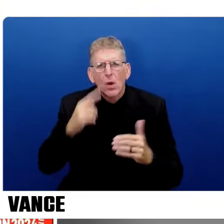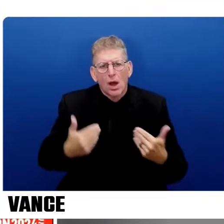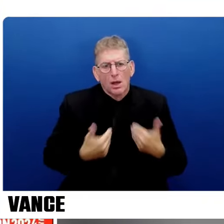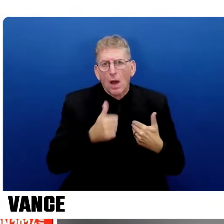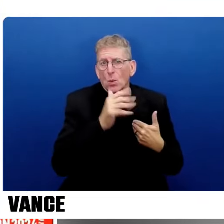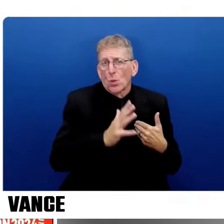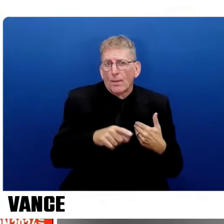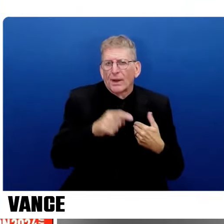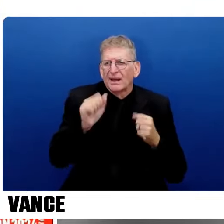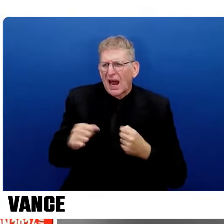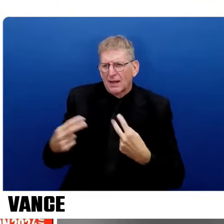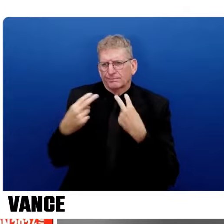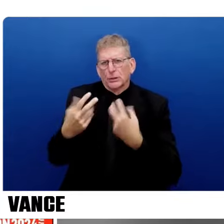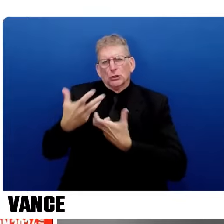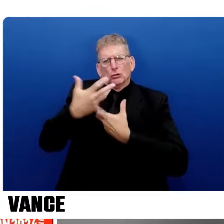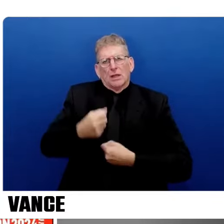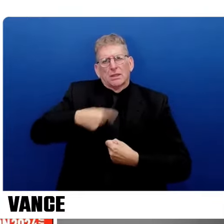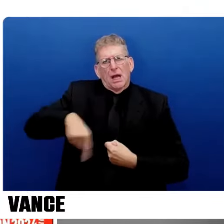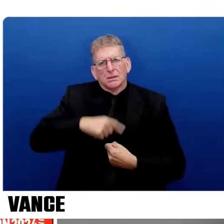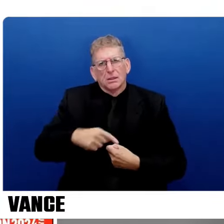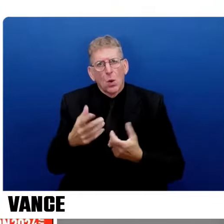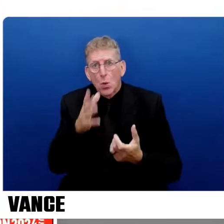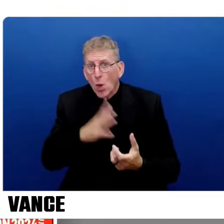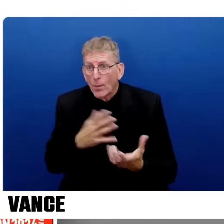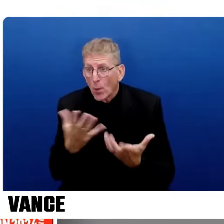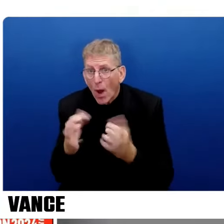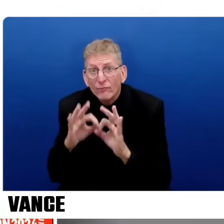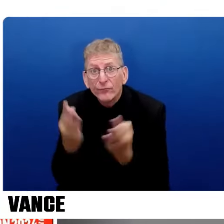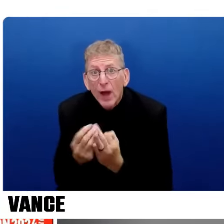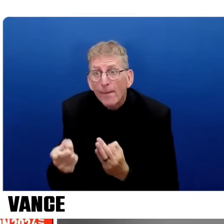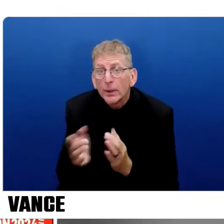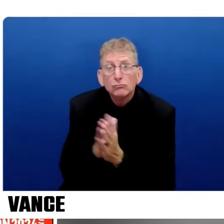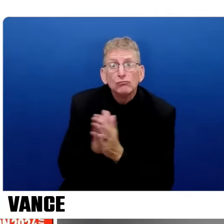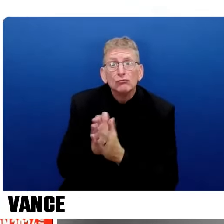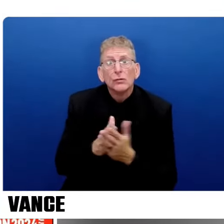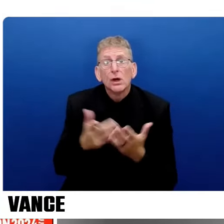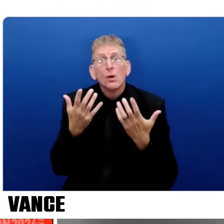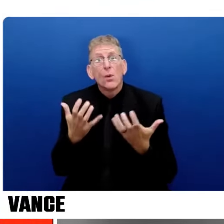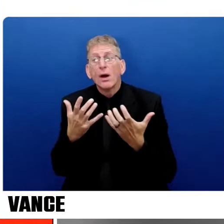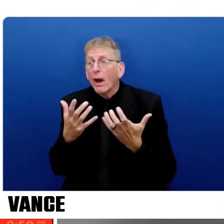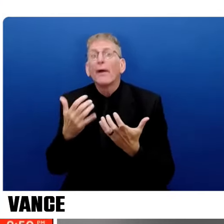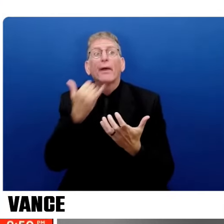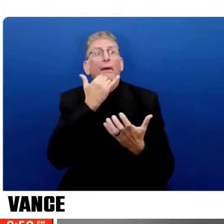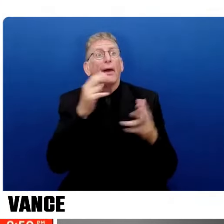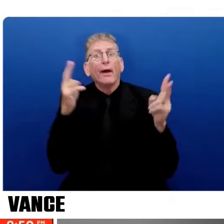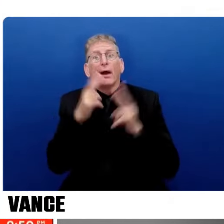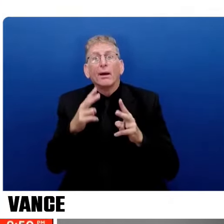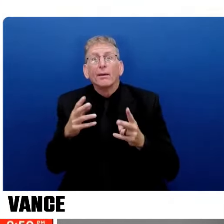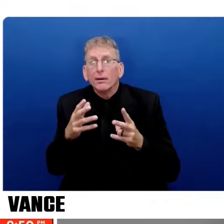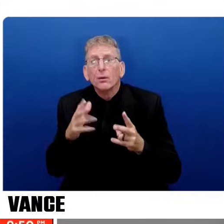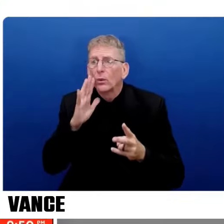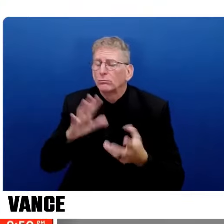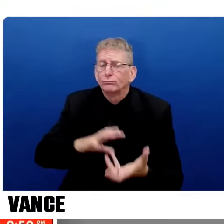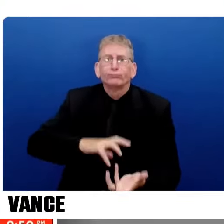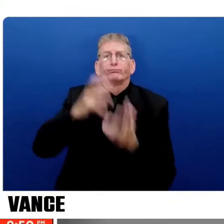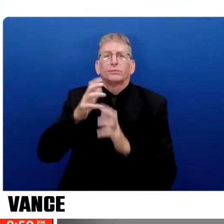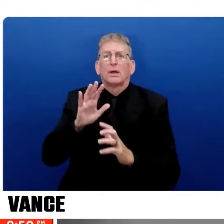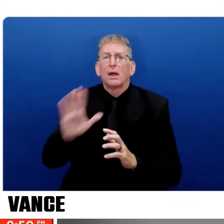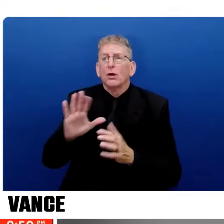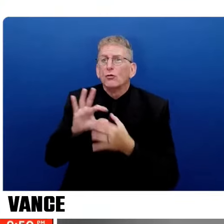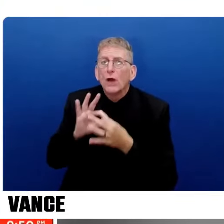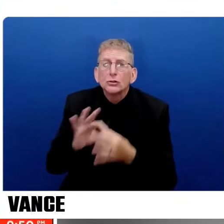pregnancy as something that's going to destroy their livelihood, destroy their education, destroy their relationships. And we have got to earn people's trust back.